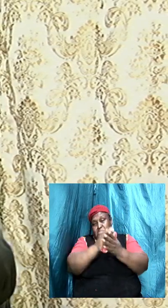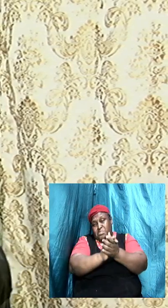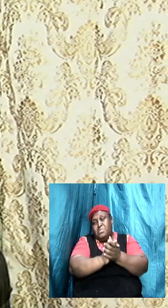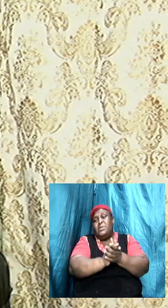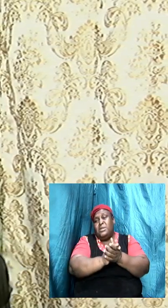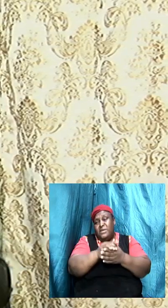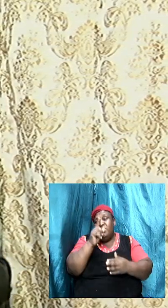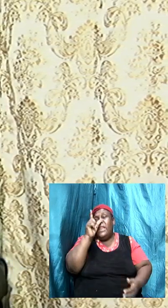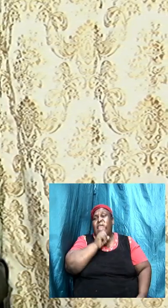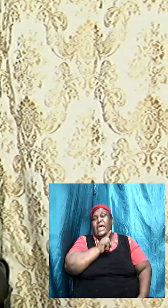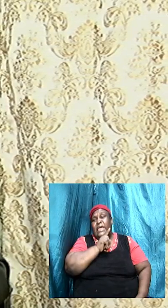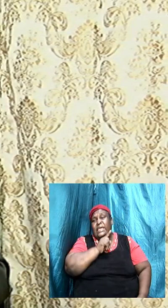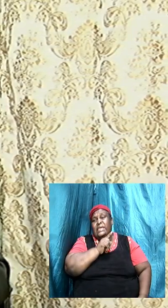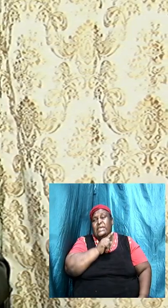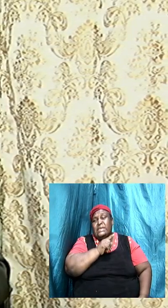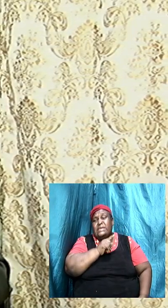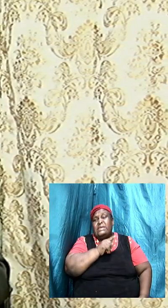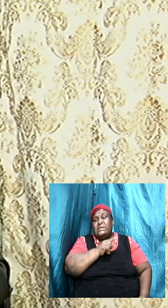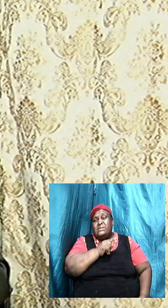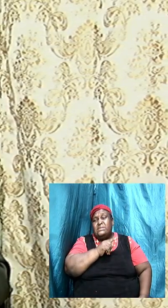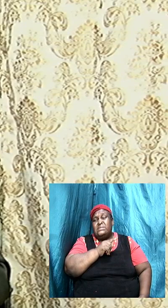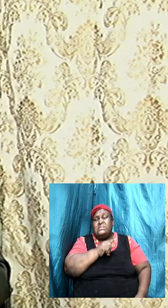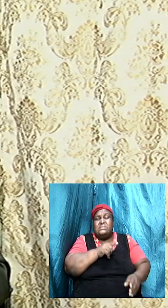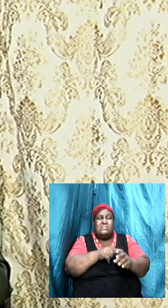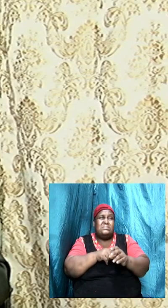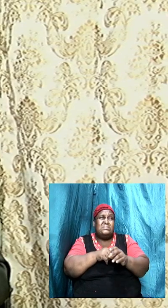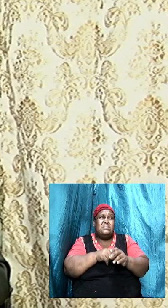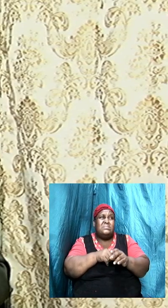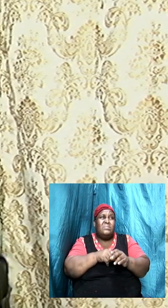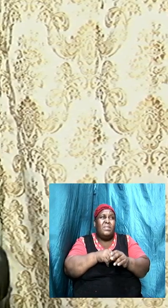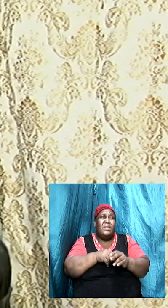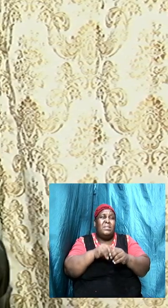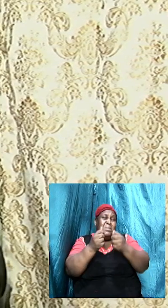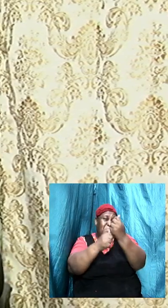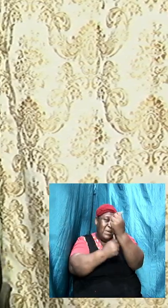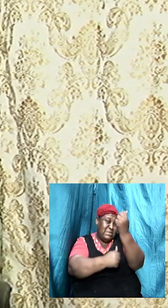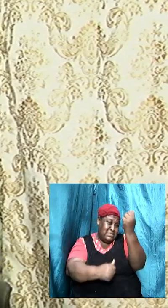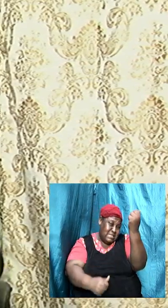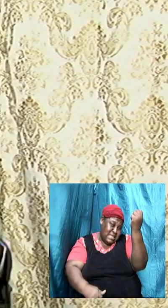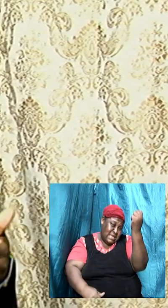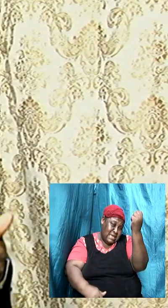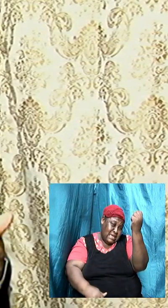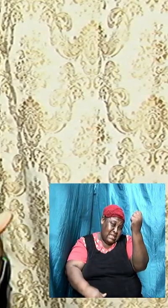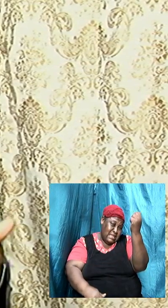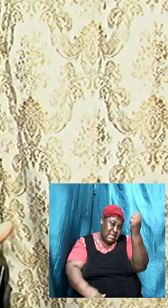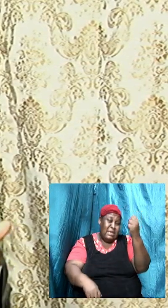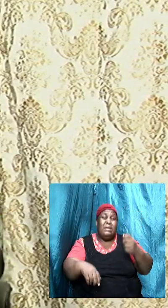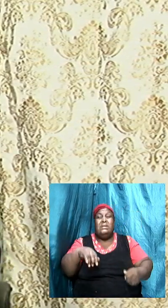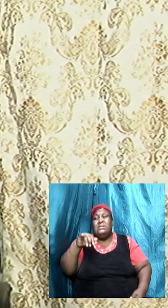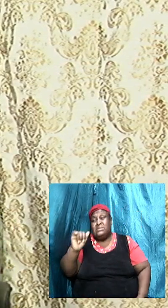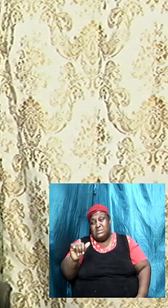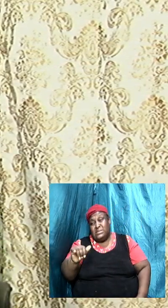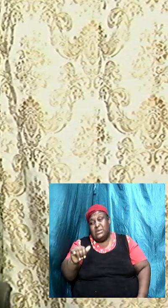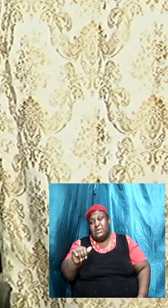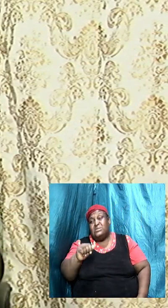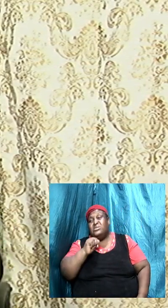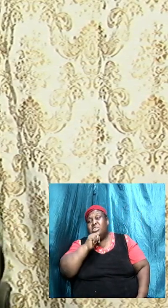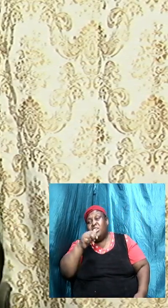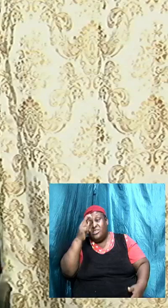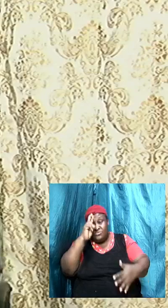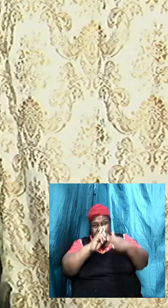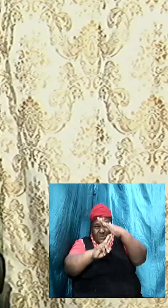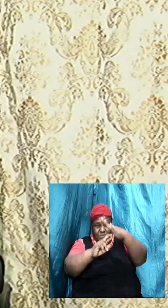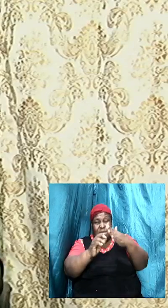You are caught turning your back on God. You are caught disrespecting the leaders that